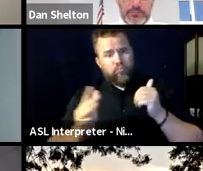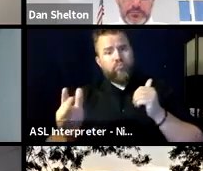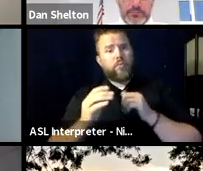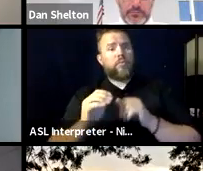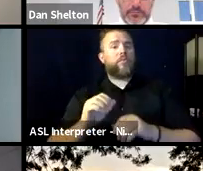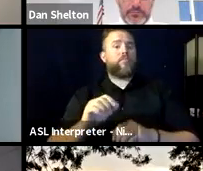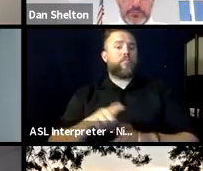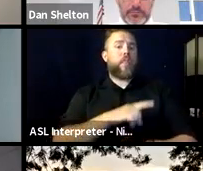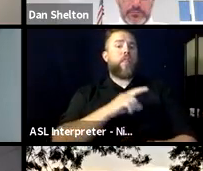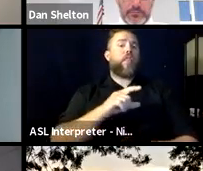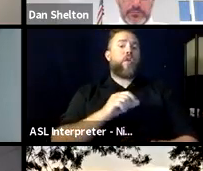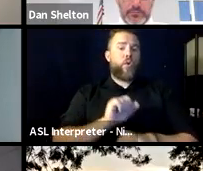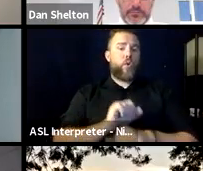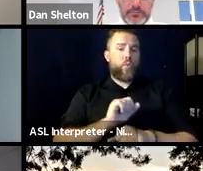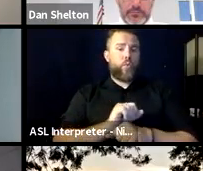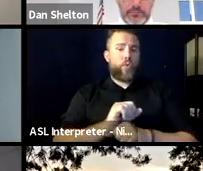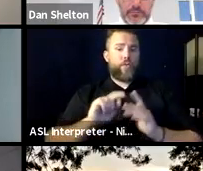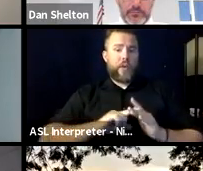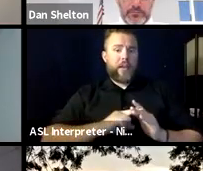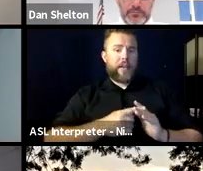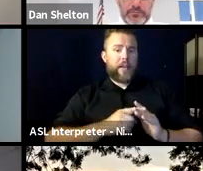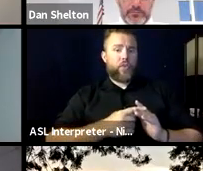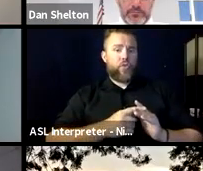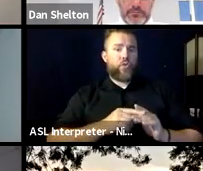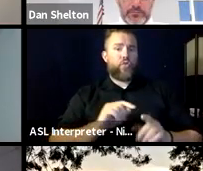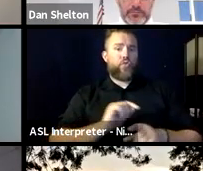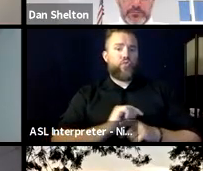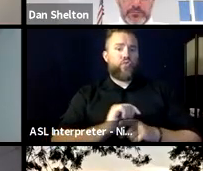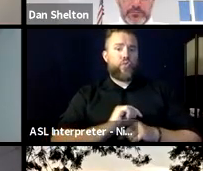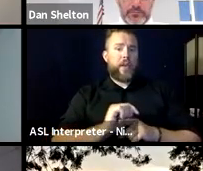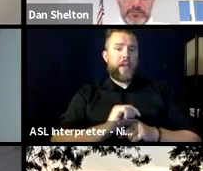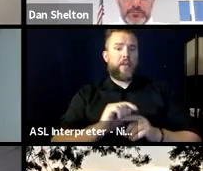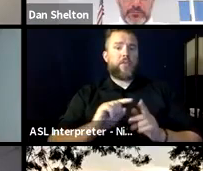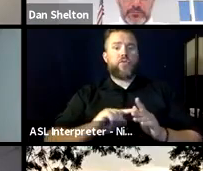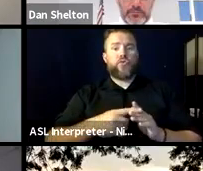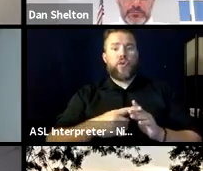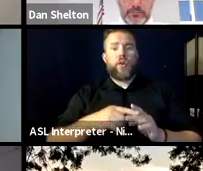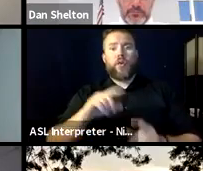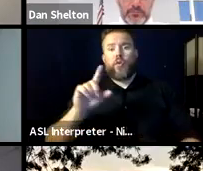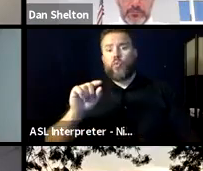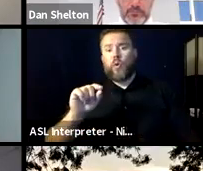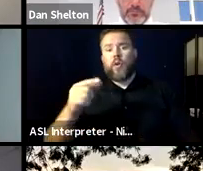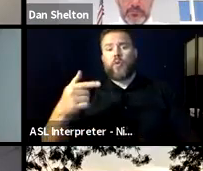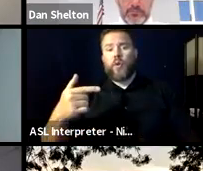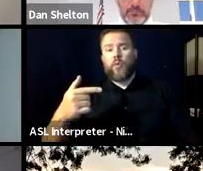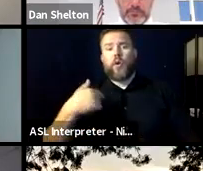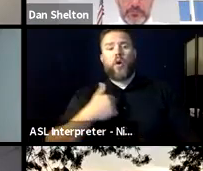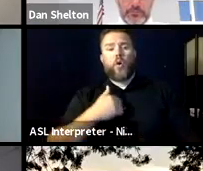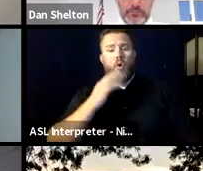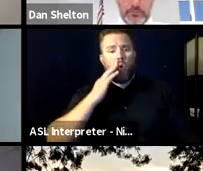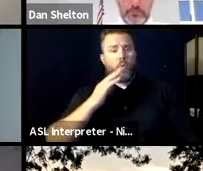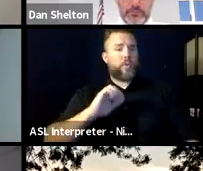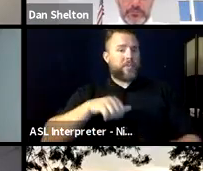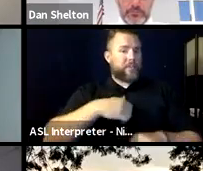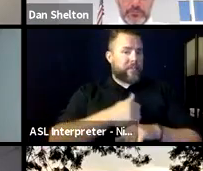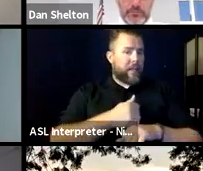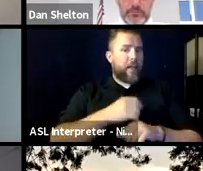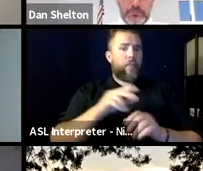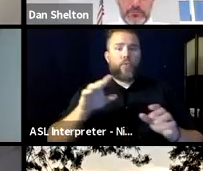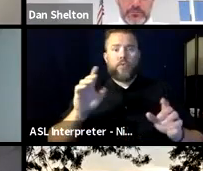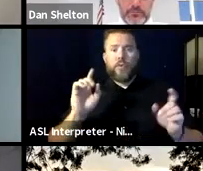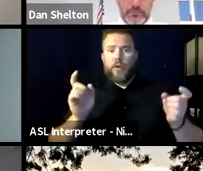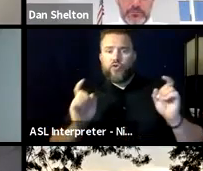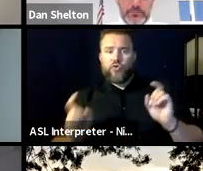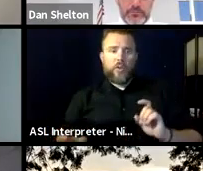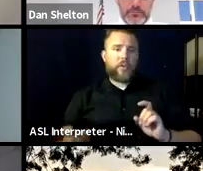year. Initial training beginning January 2021. We'll assess and adjust the plan accordingly